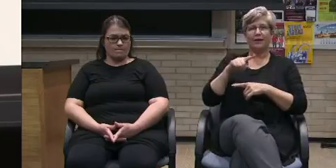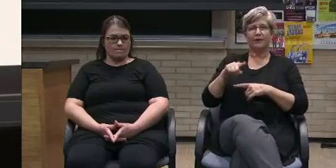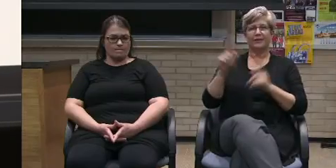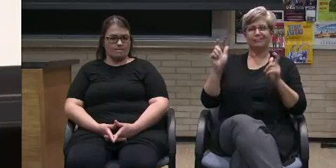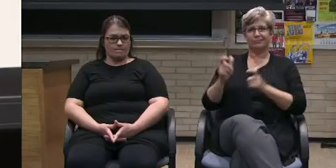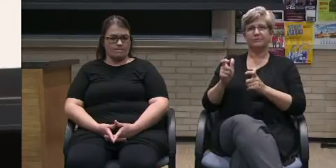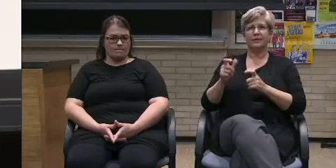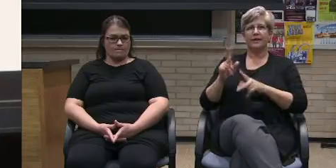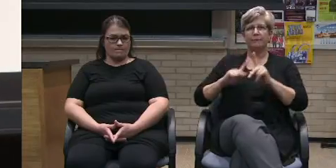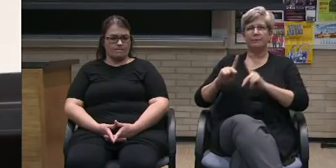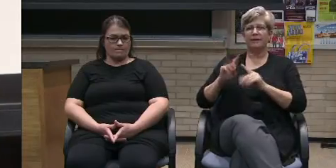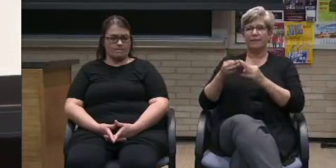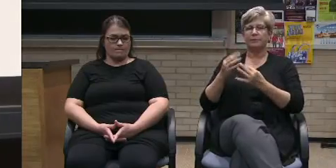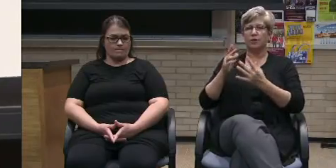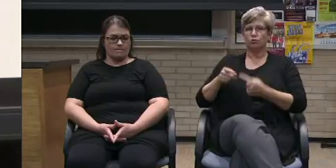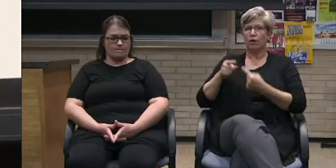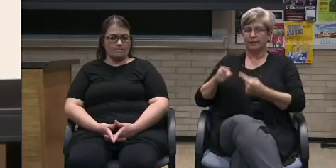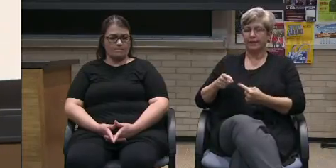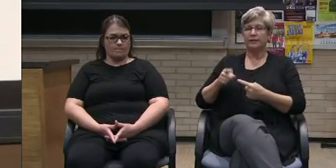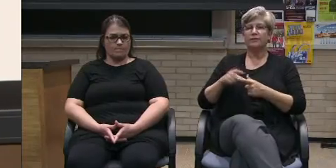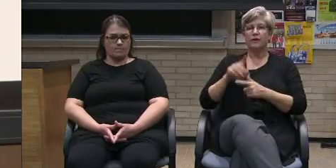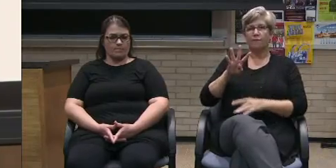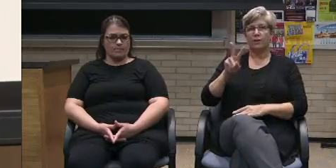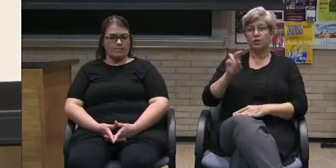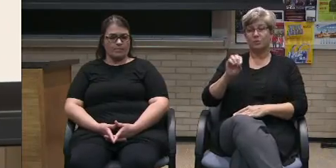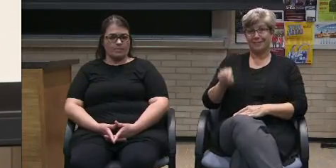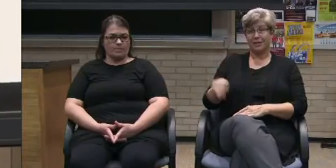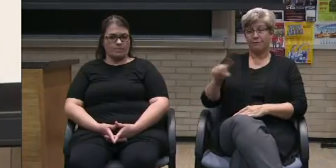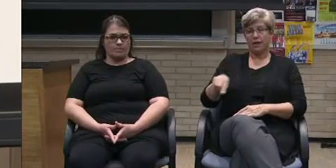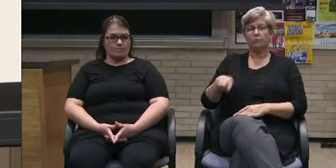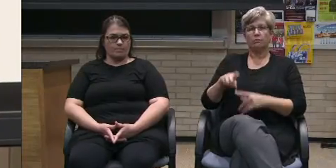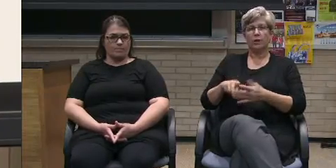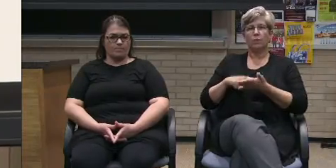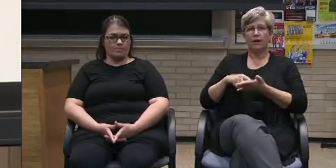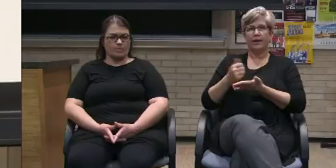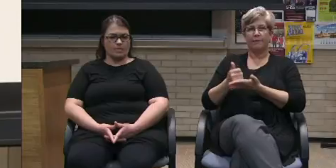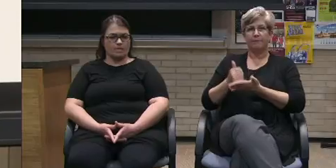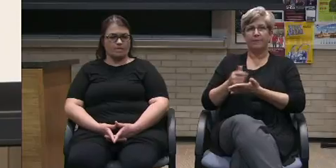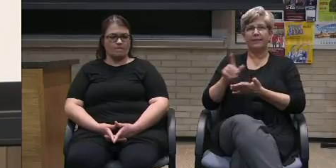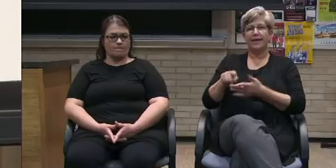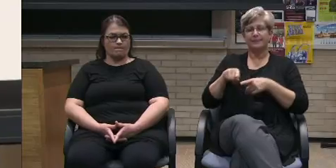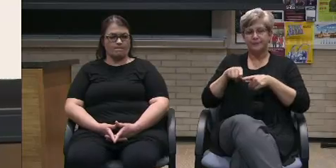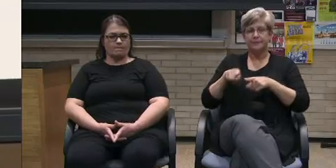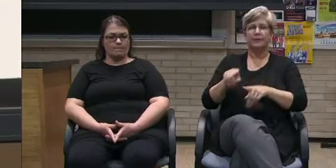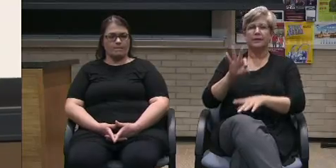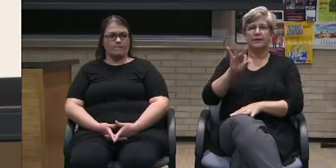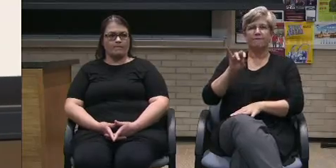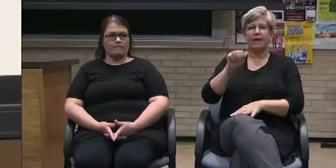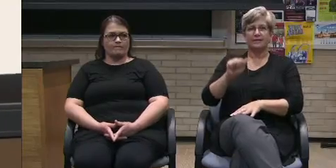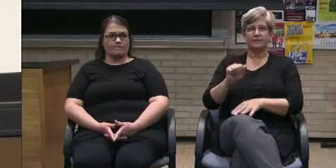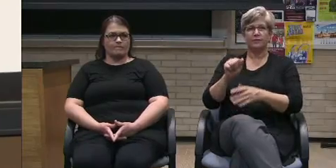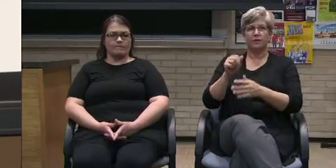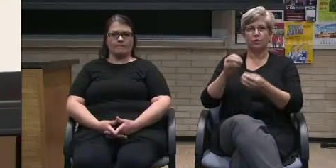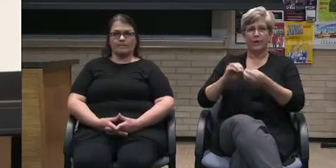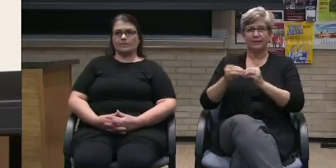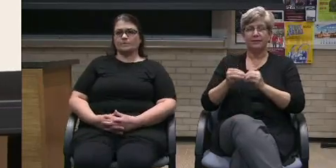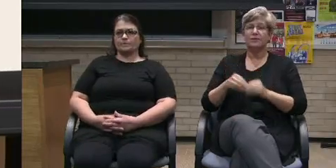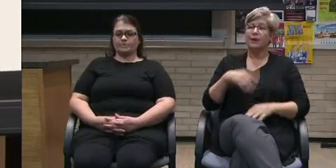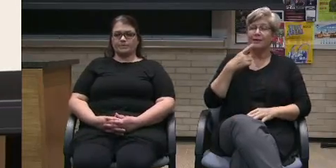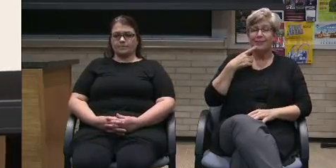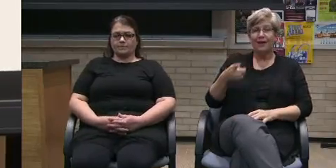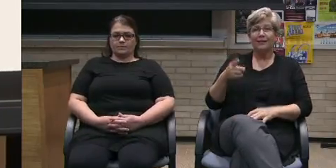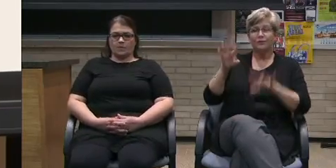really tight. 42%, and that exactly is parallel to their FAFSA completion rate. So I said to their superintendent, I can see how many